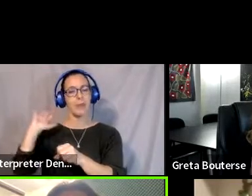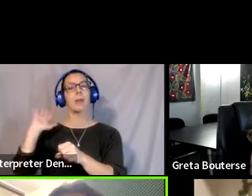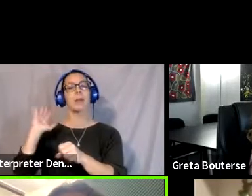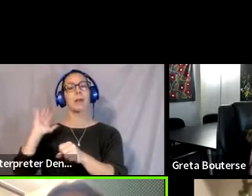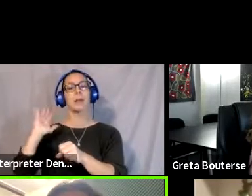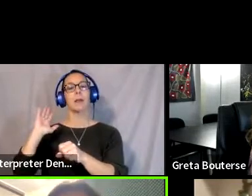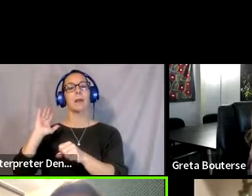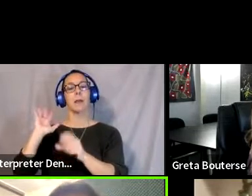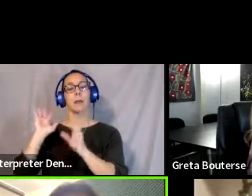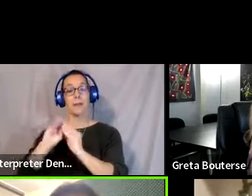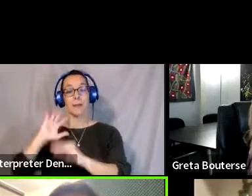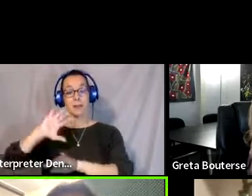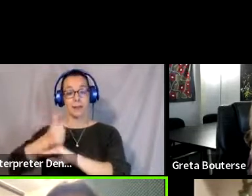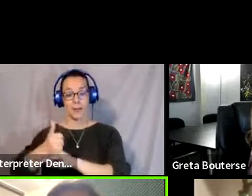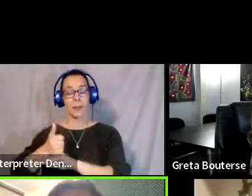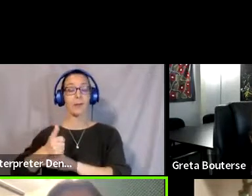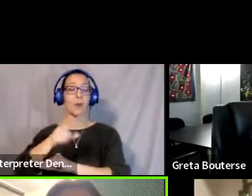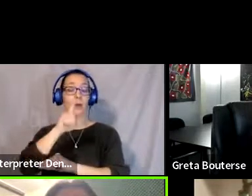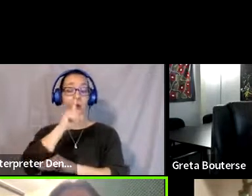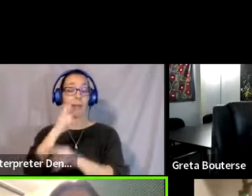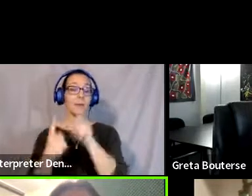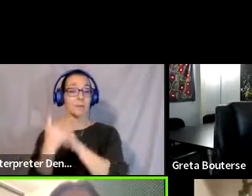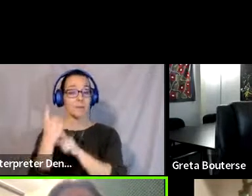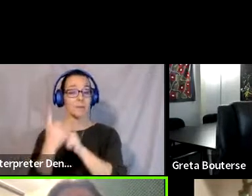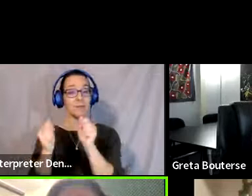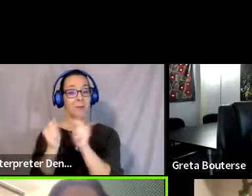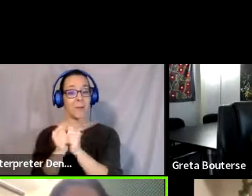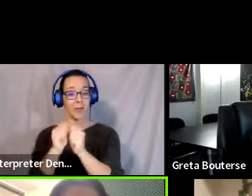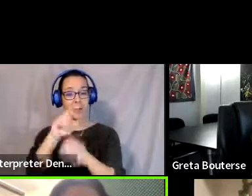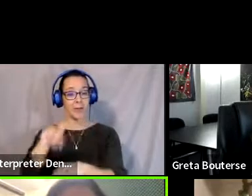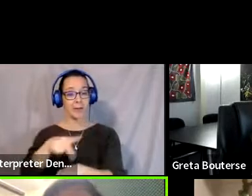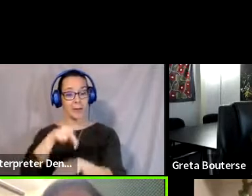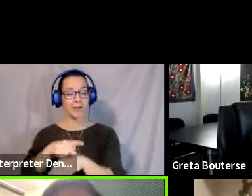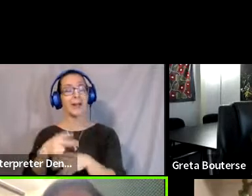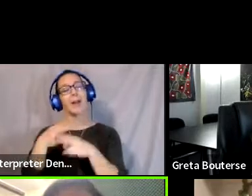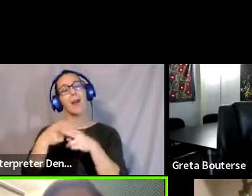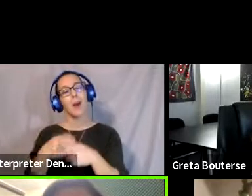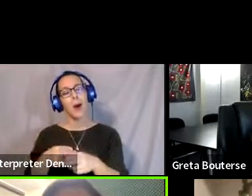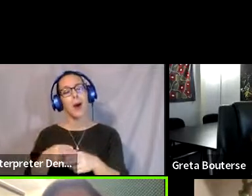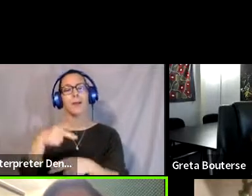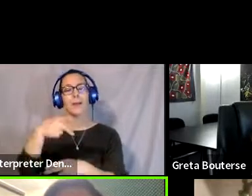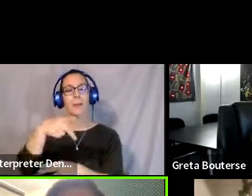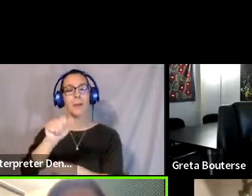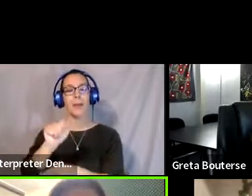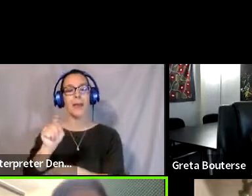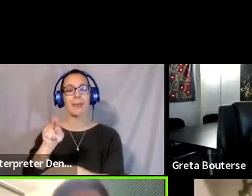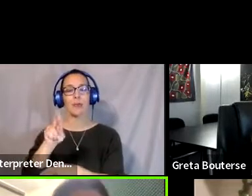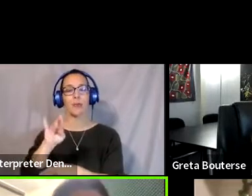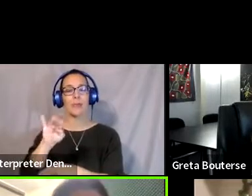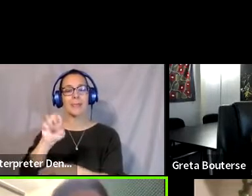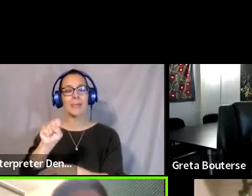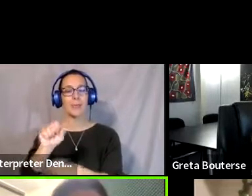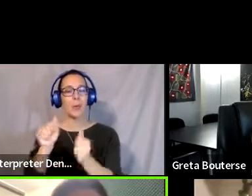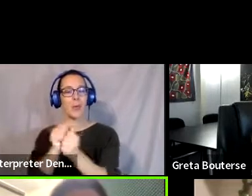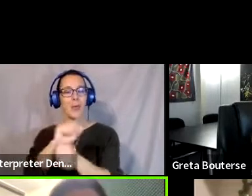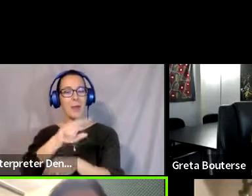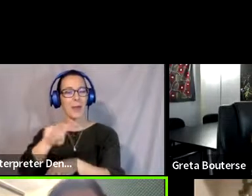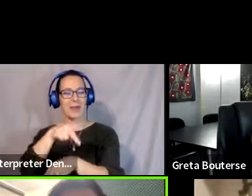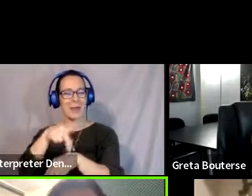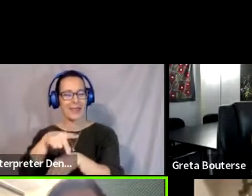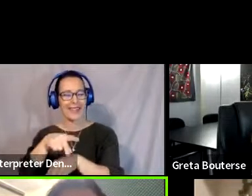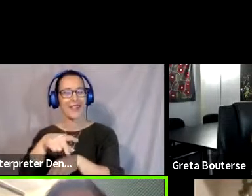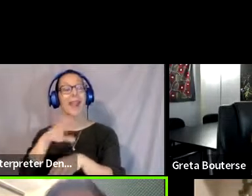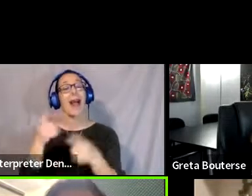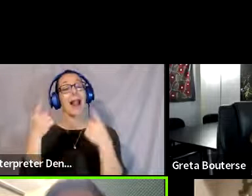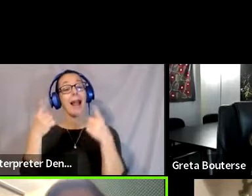the pastries with the principal. Sorry about that. I forgot. Pastries with the principal. That was every Wednesday on